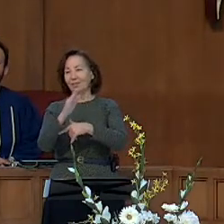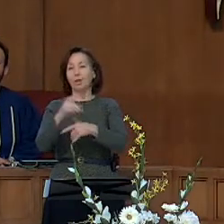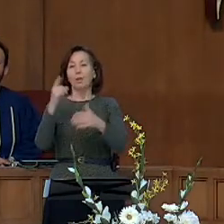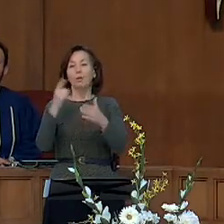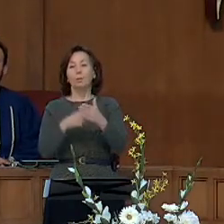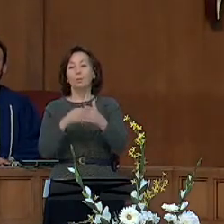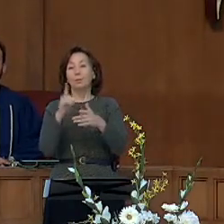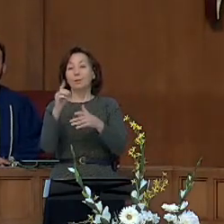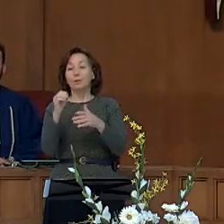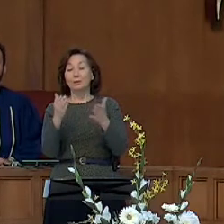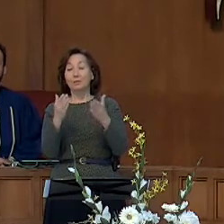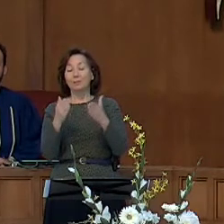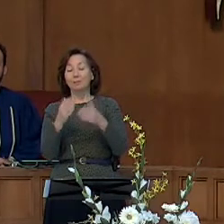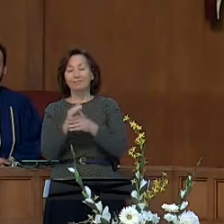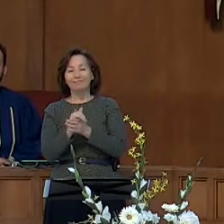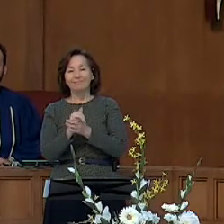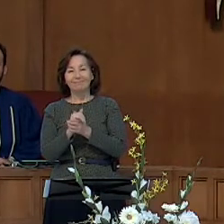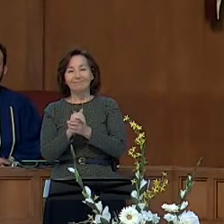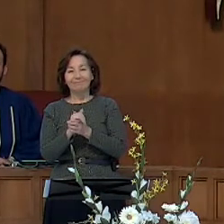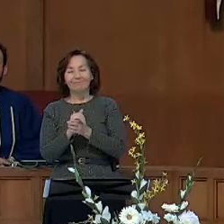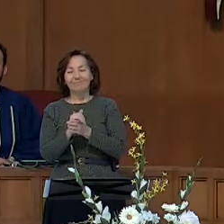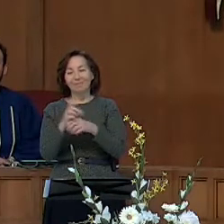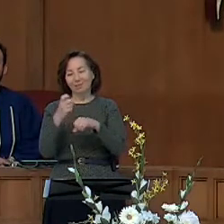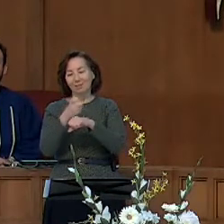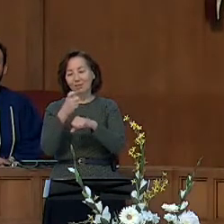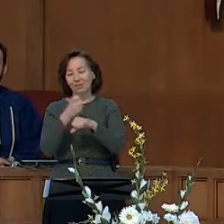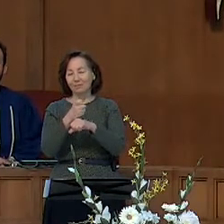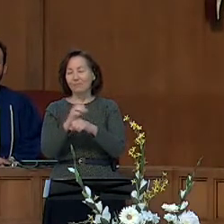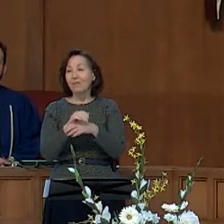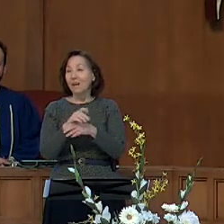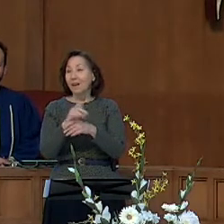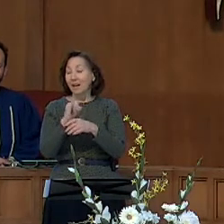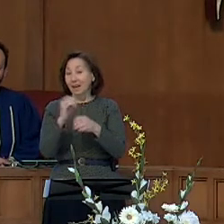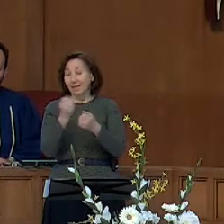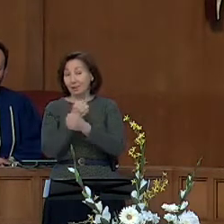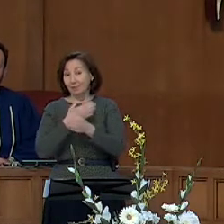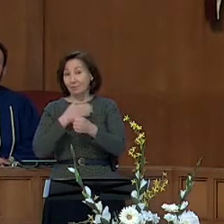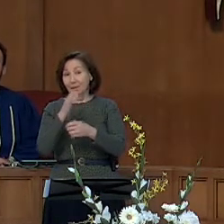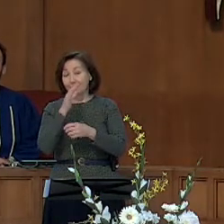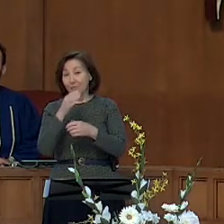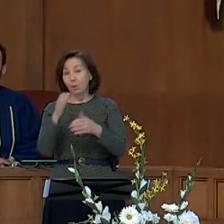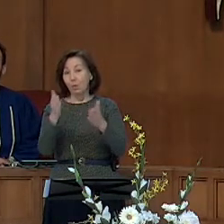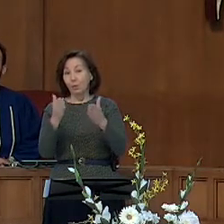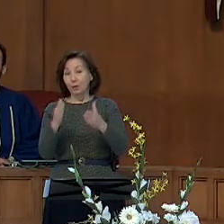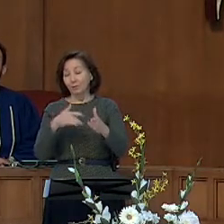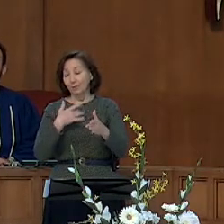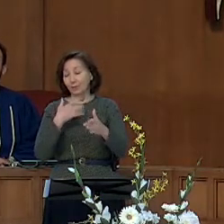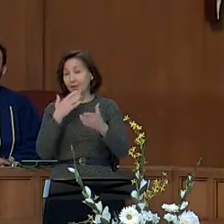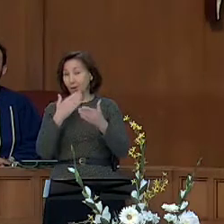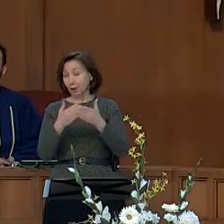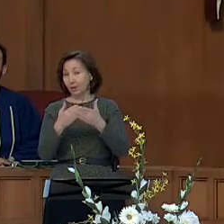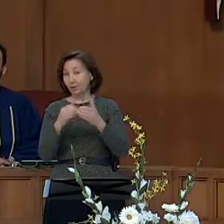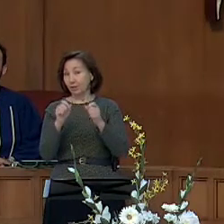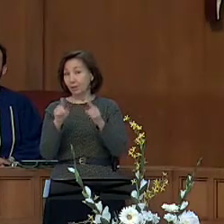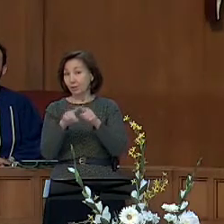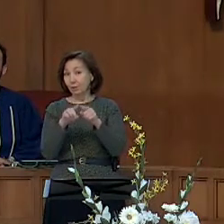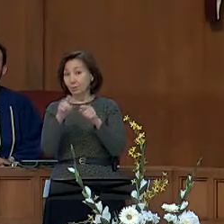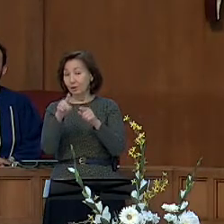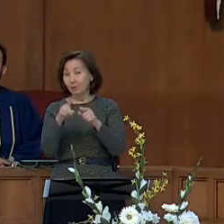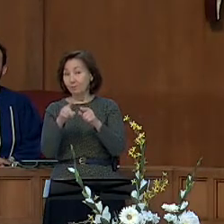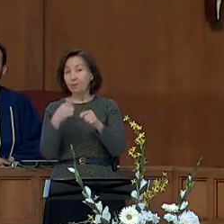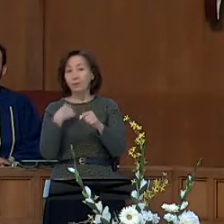want? But he is a jokester, though. I just love my mom, and I want her feeling good, and of course, with you as well. We want to do